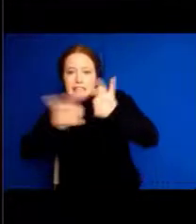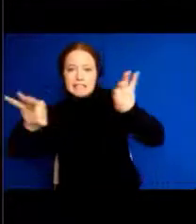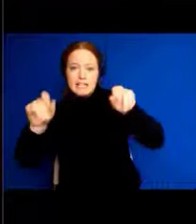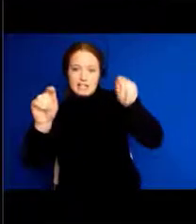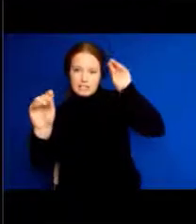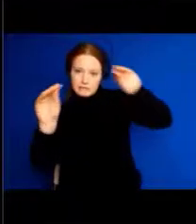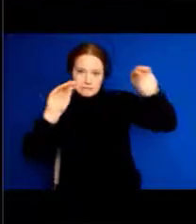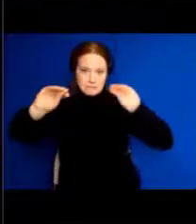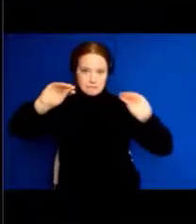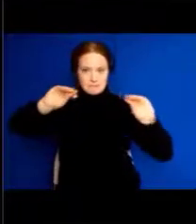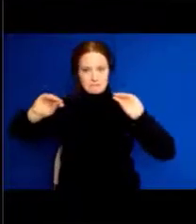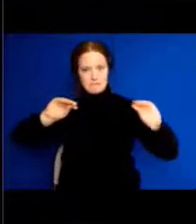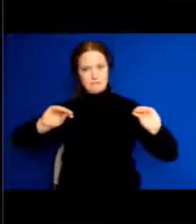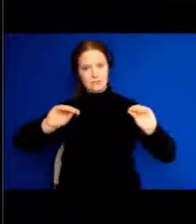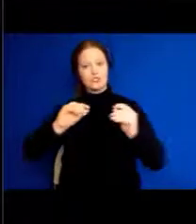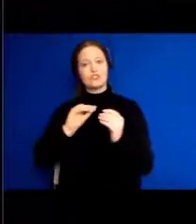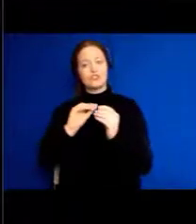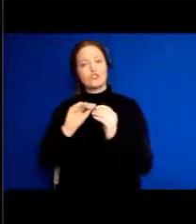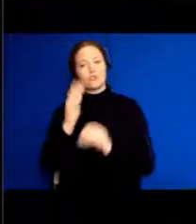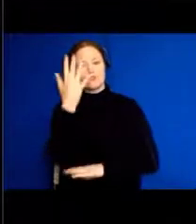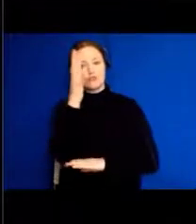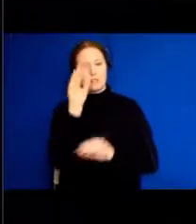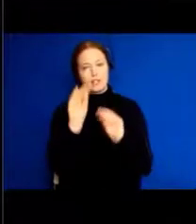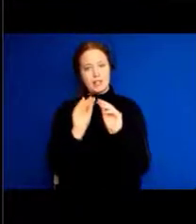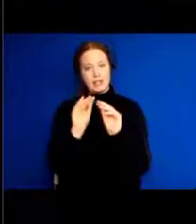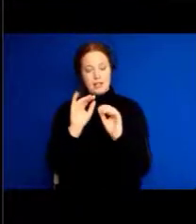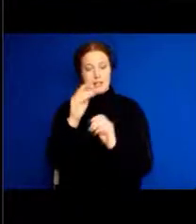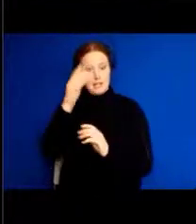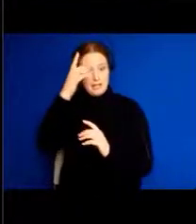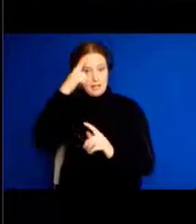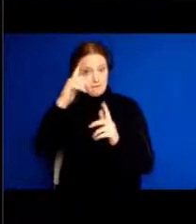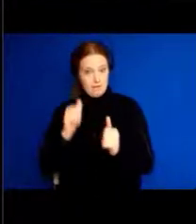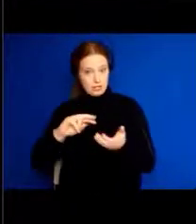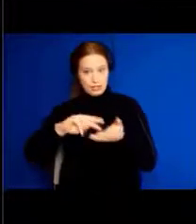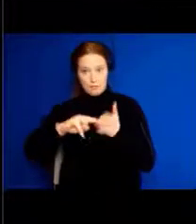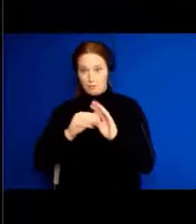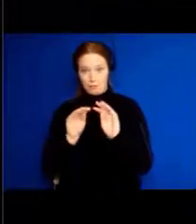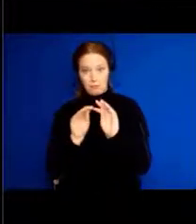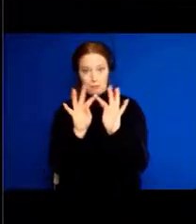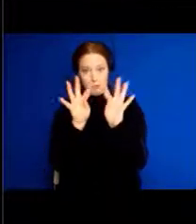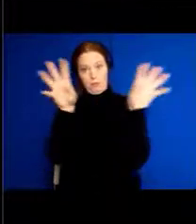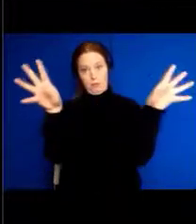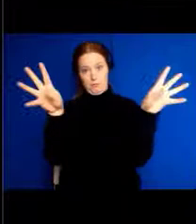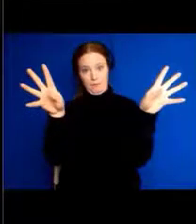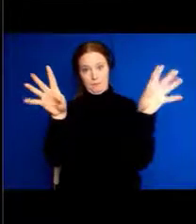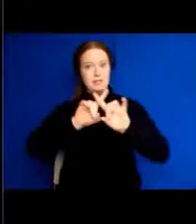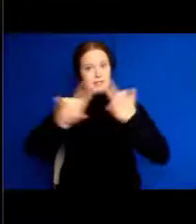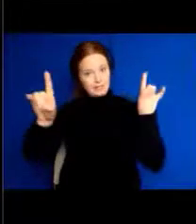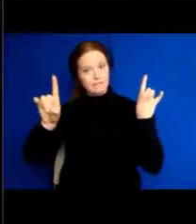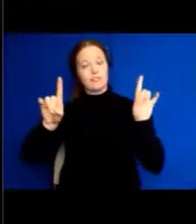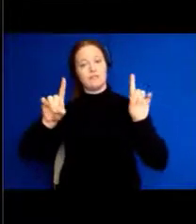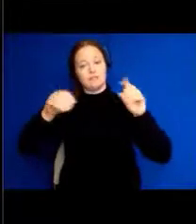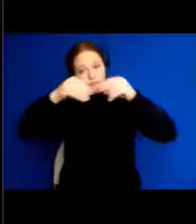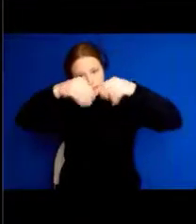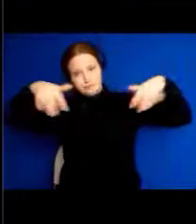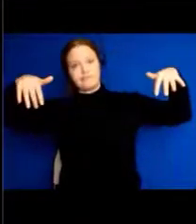of living well with dementia. Next slide, please.